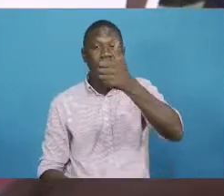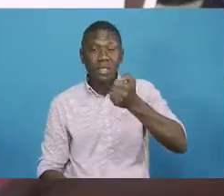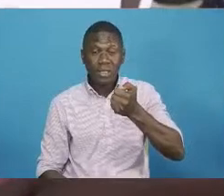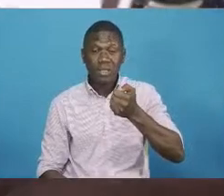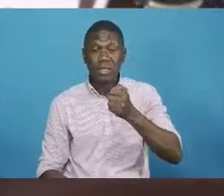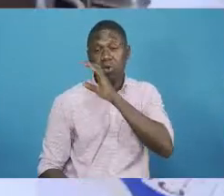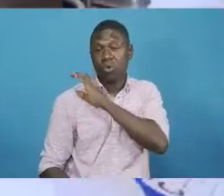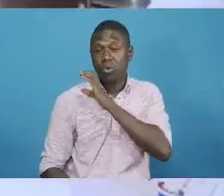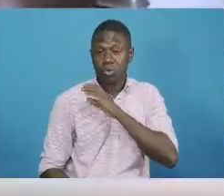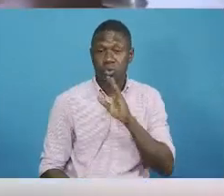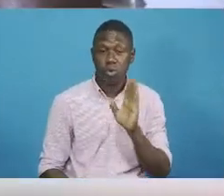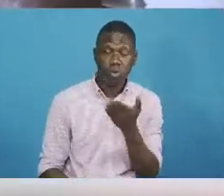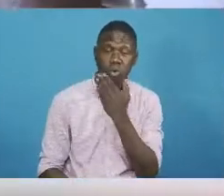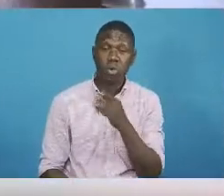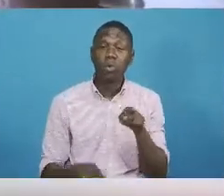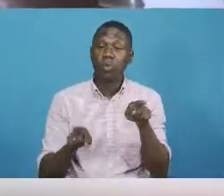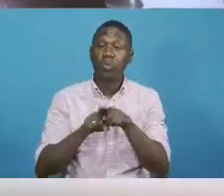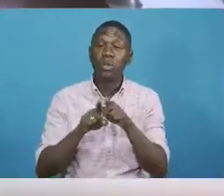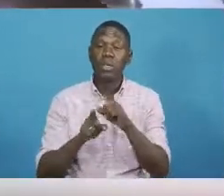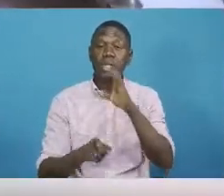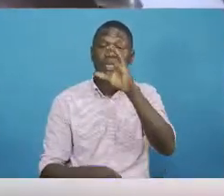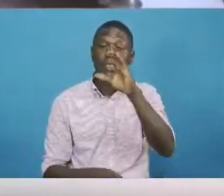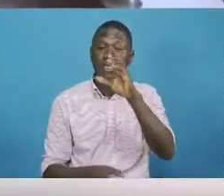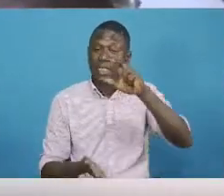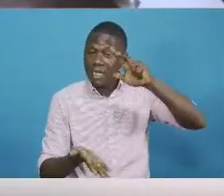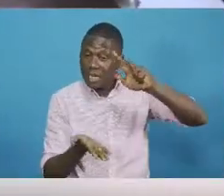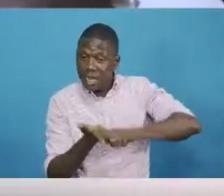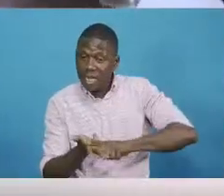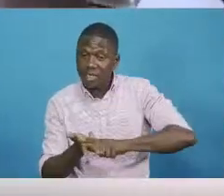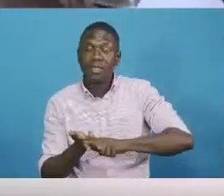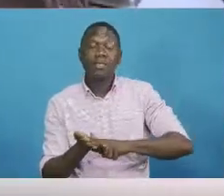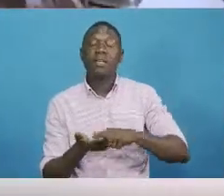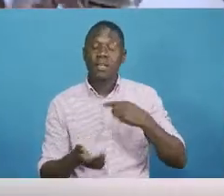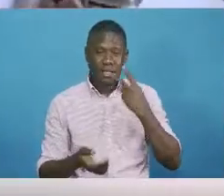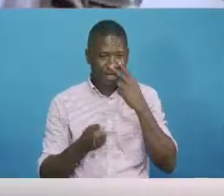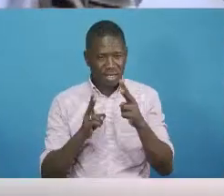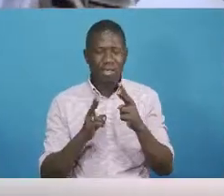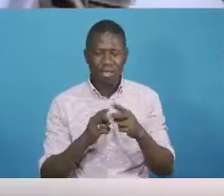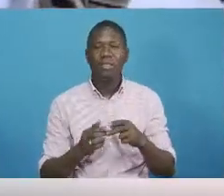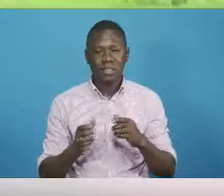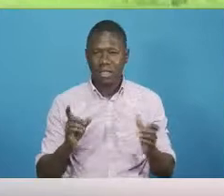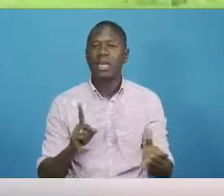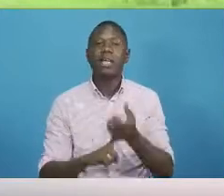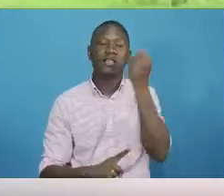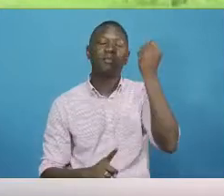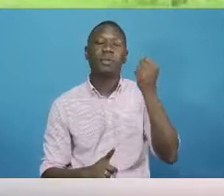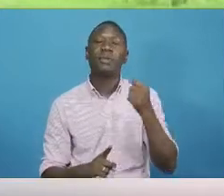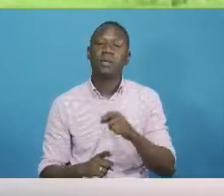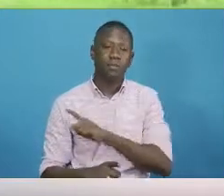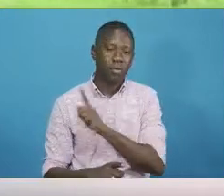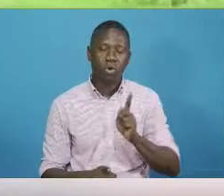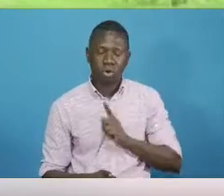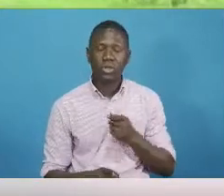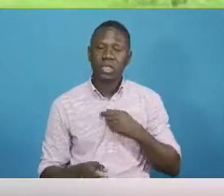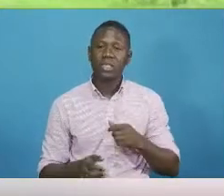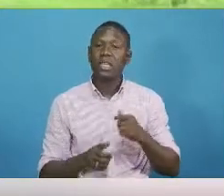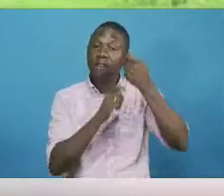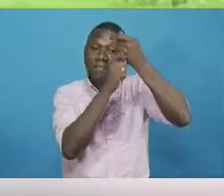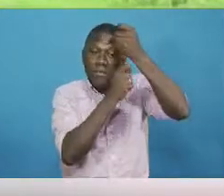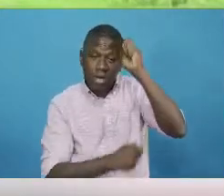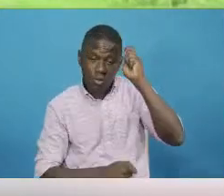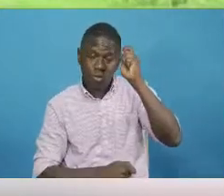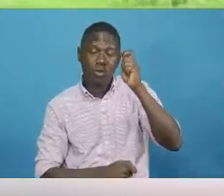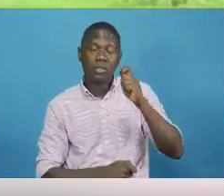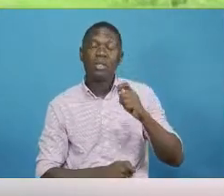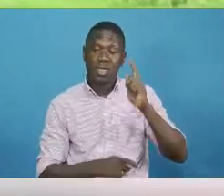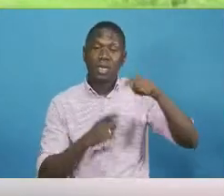license, I think it's a massive achievement for them as individuals and us as a federation. Next now, we've got another C license before